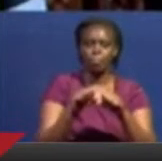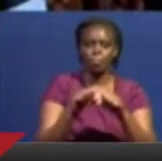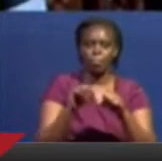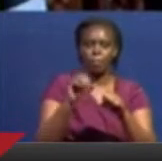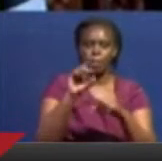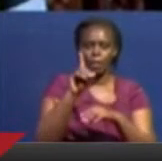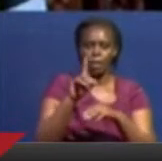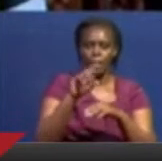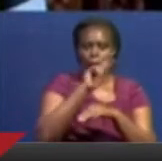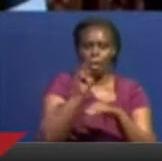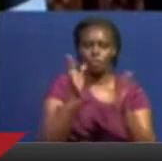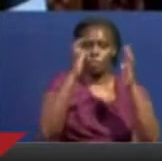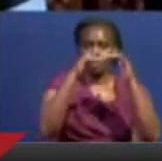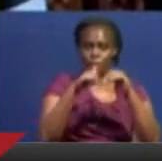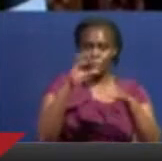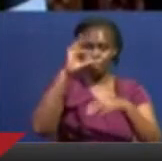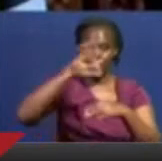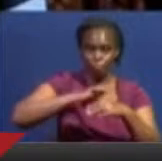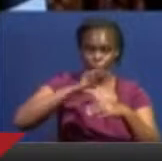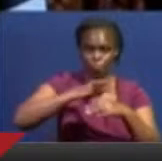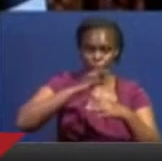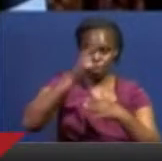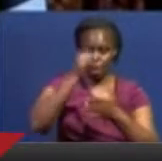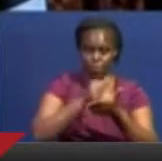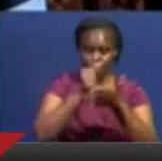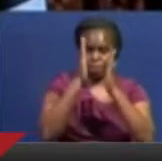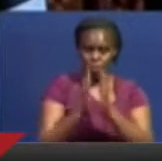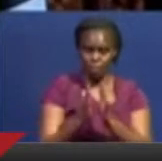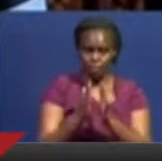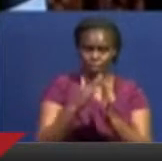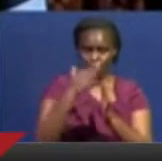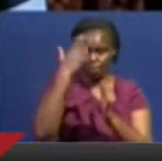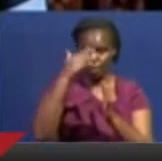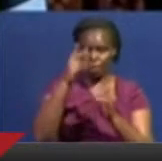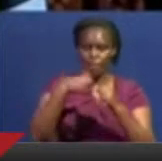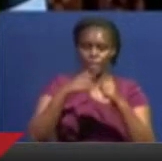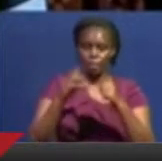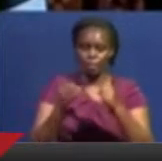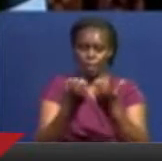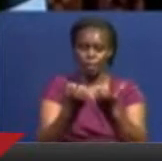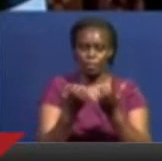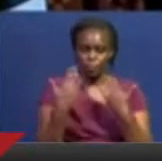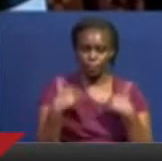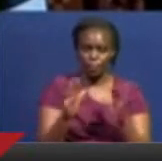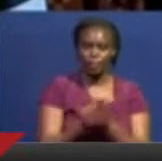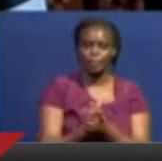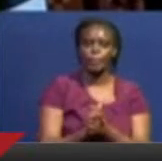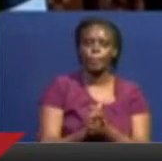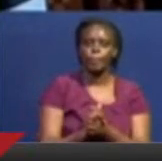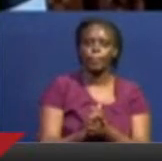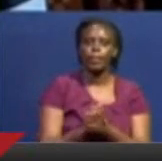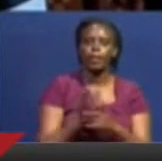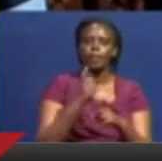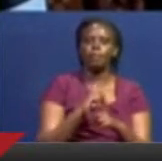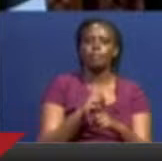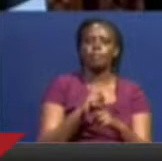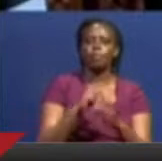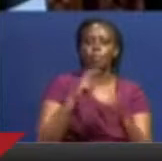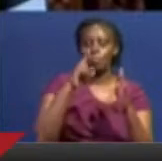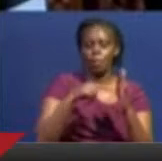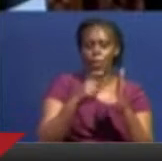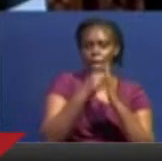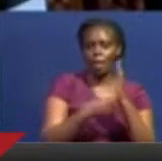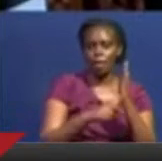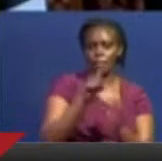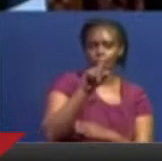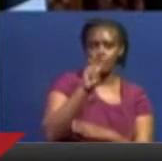Assembly shall vote on the nomination within 60 days after receiving it." From a reading of